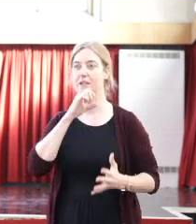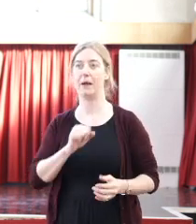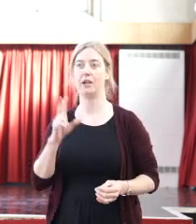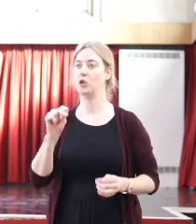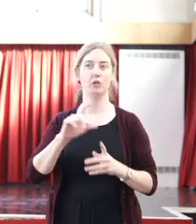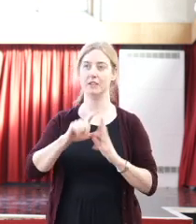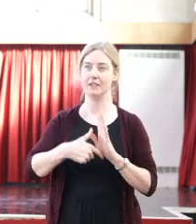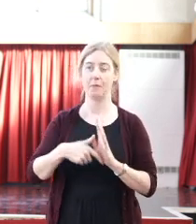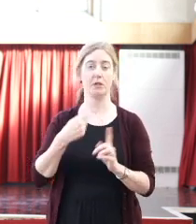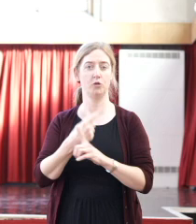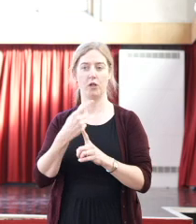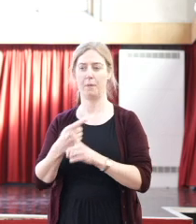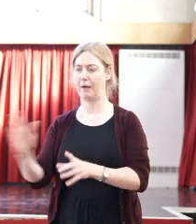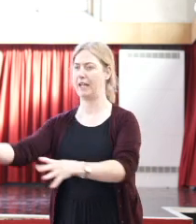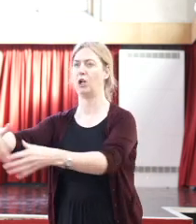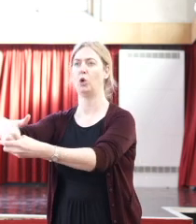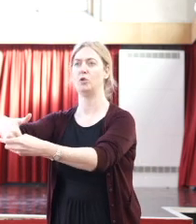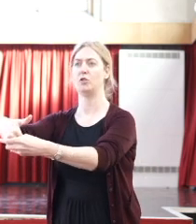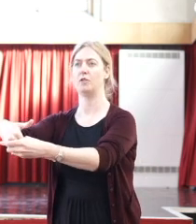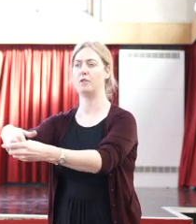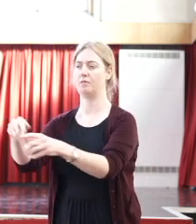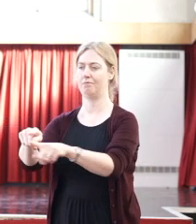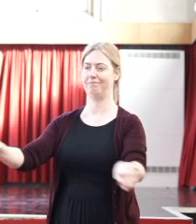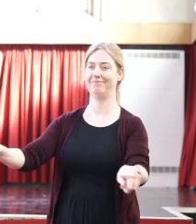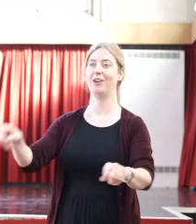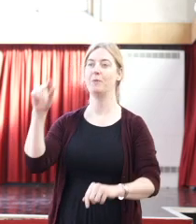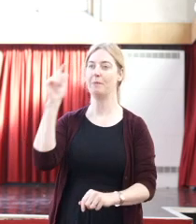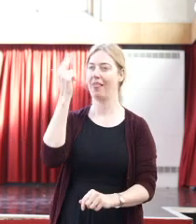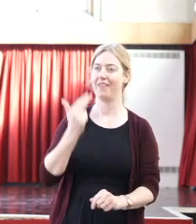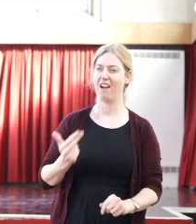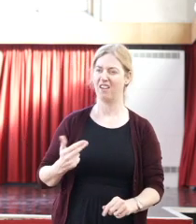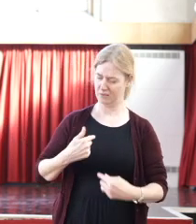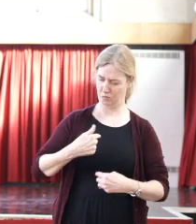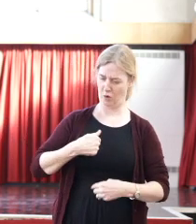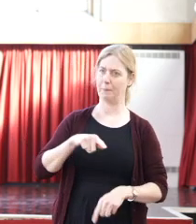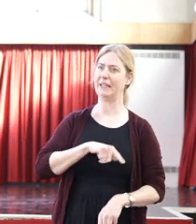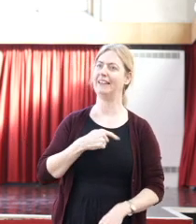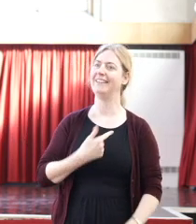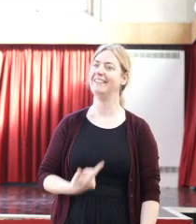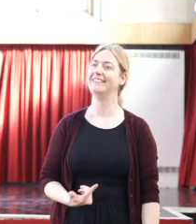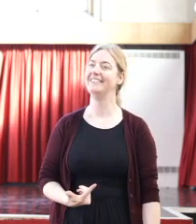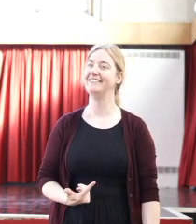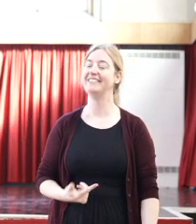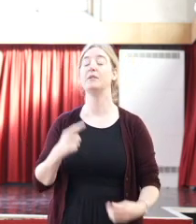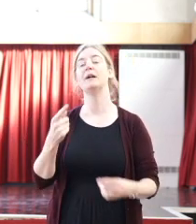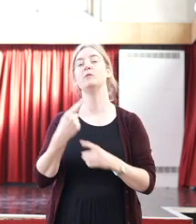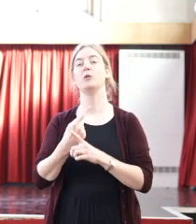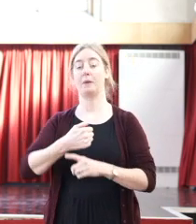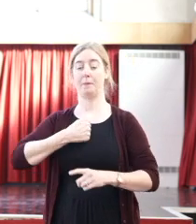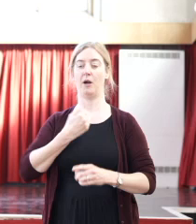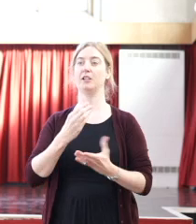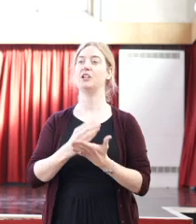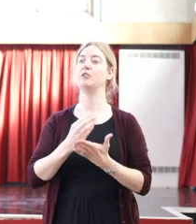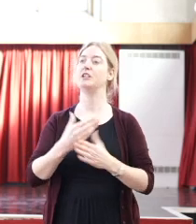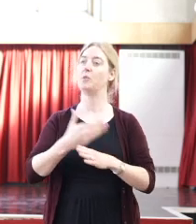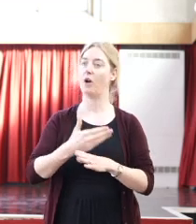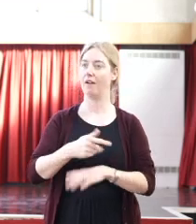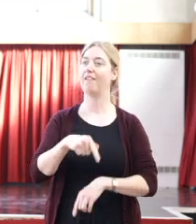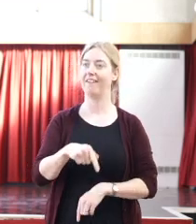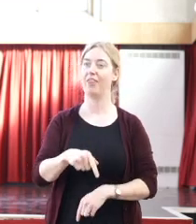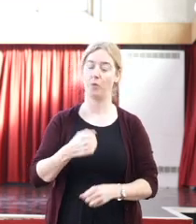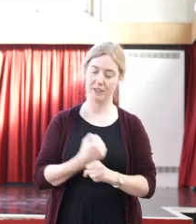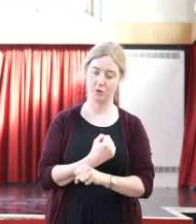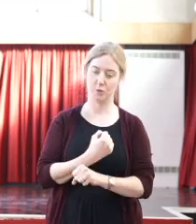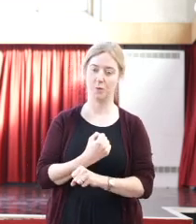man talking about inclusion in the arts. But I'm here talking about the work of our charity, talking about the work that we